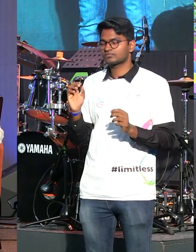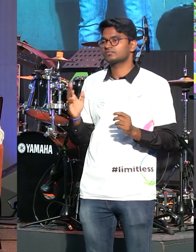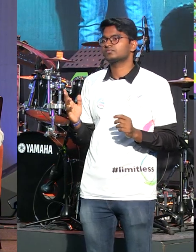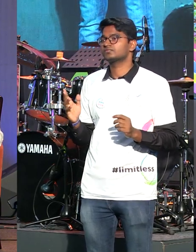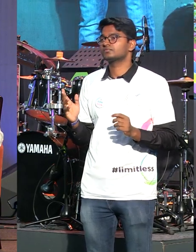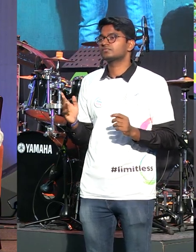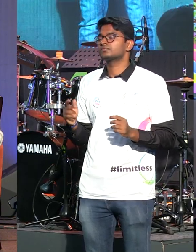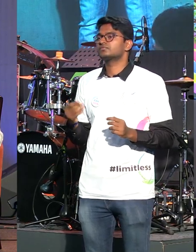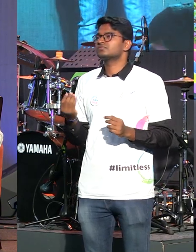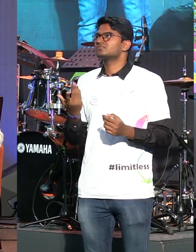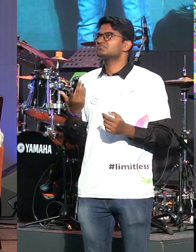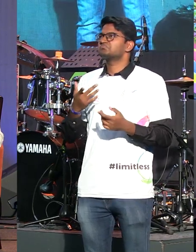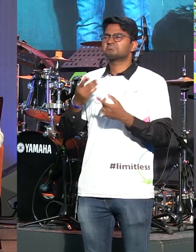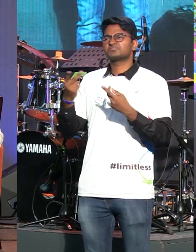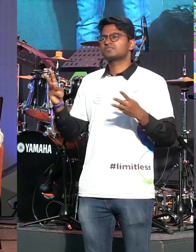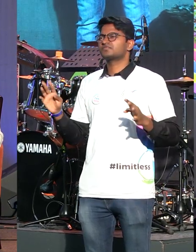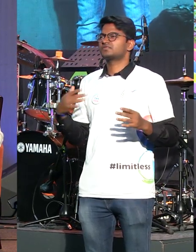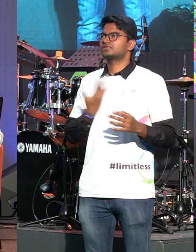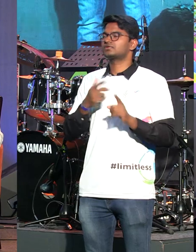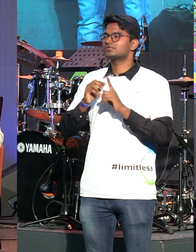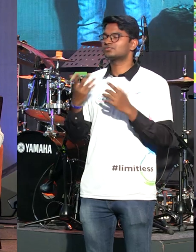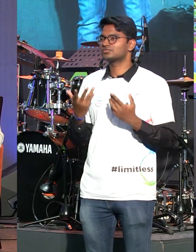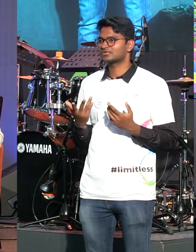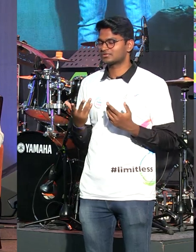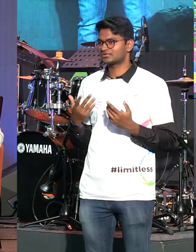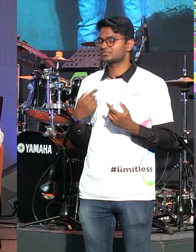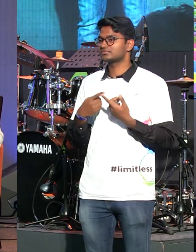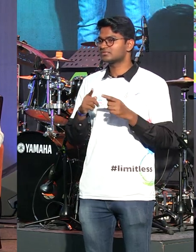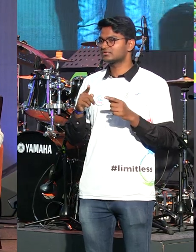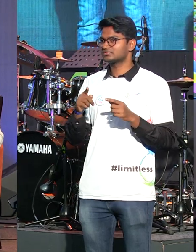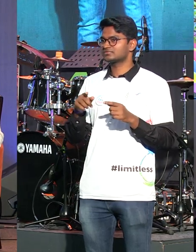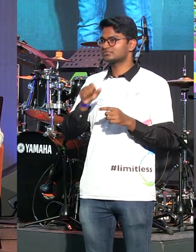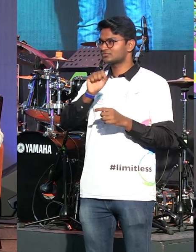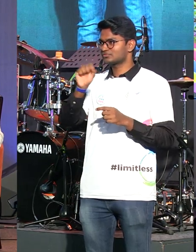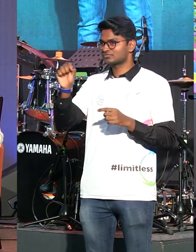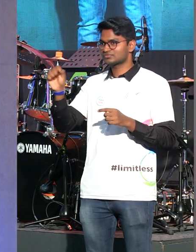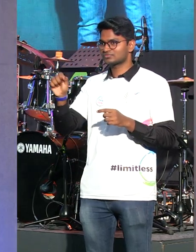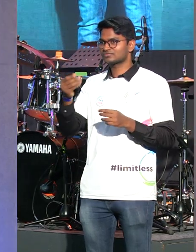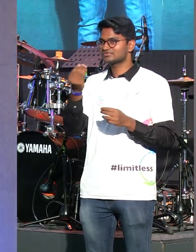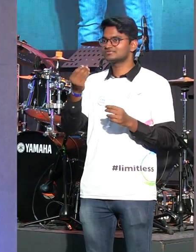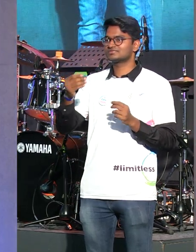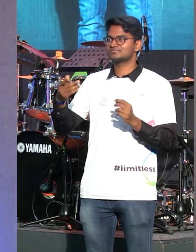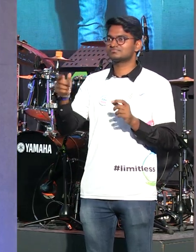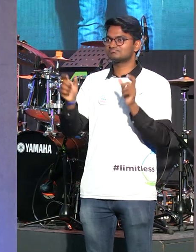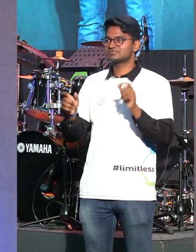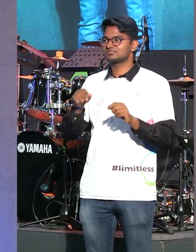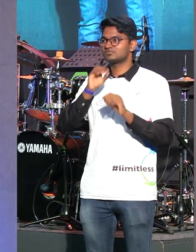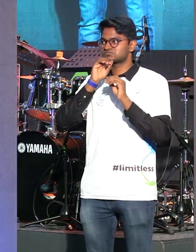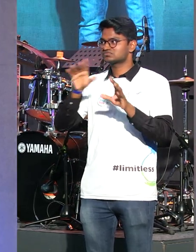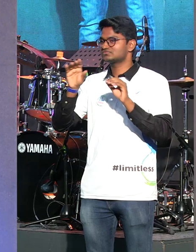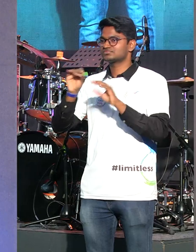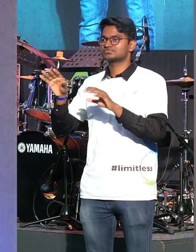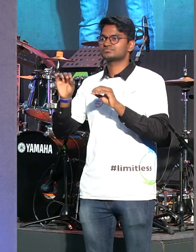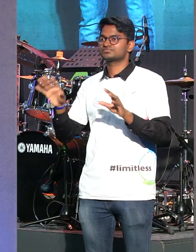so enormous, and what can we really do? But each of us has an area of influence. So each of us can influence